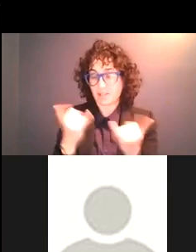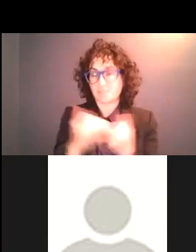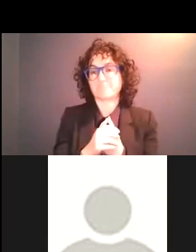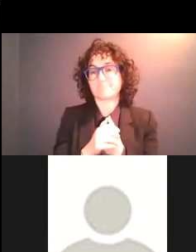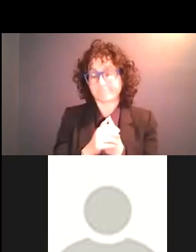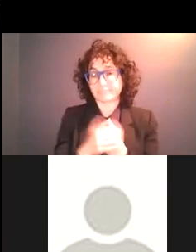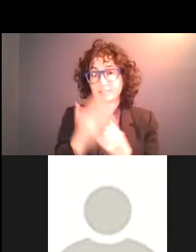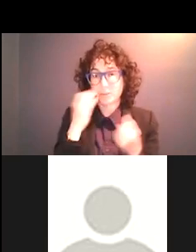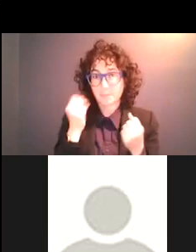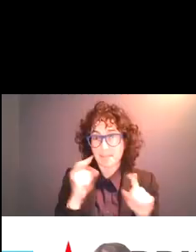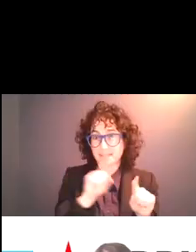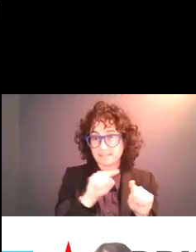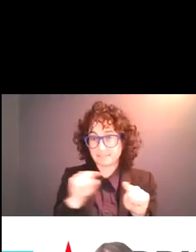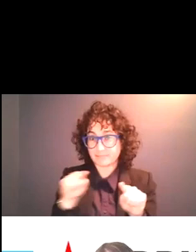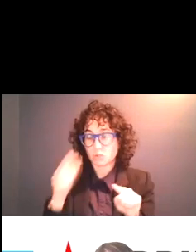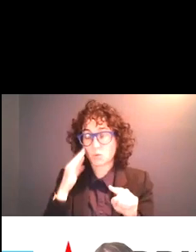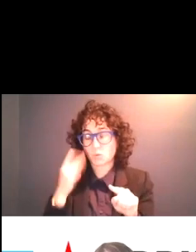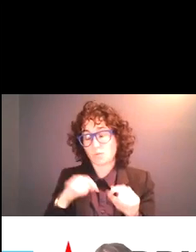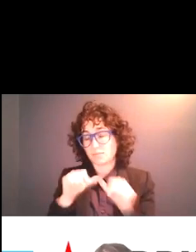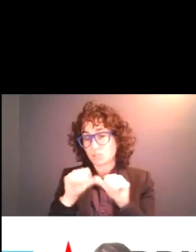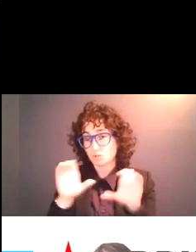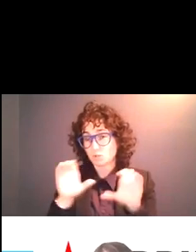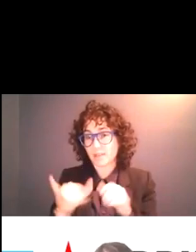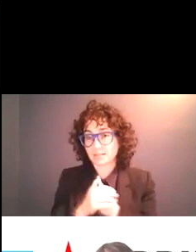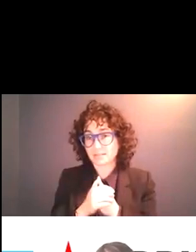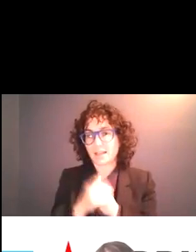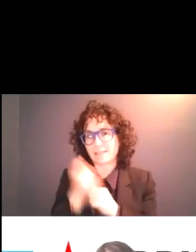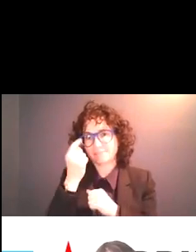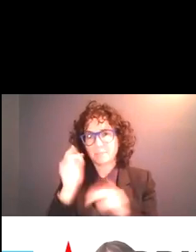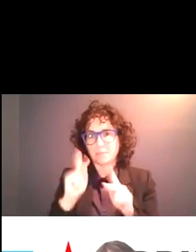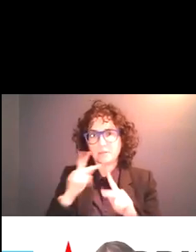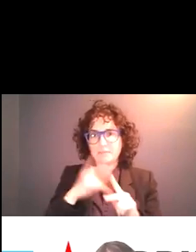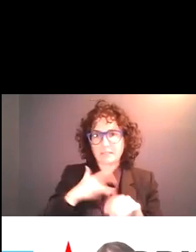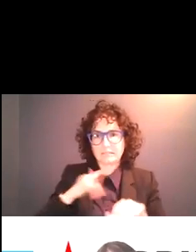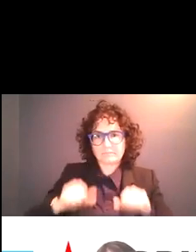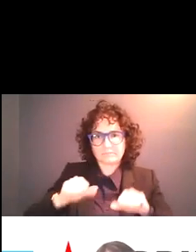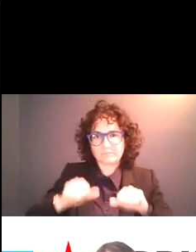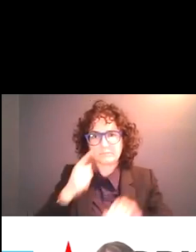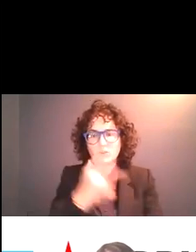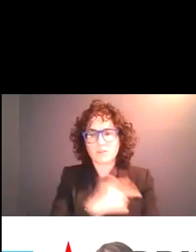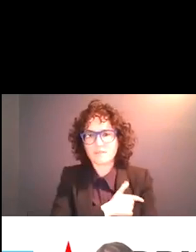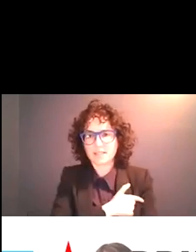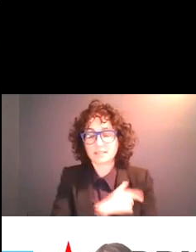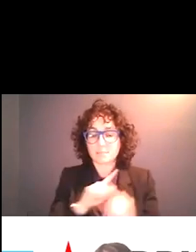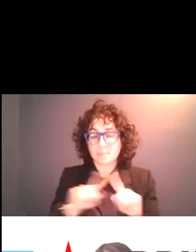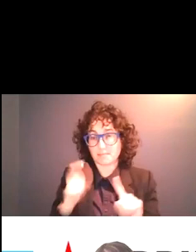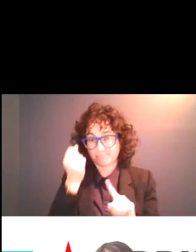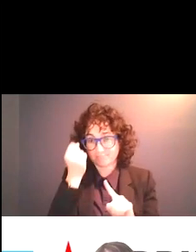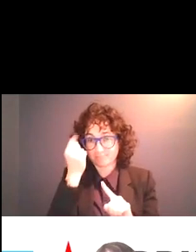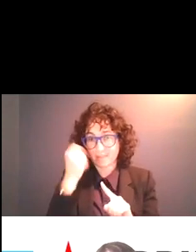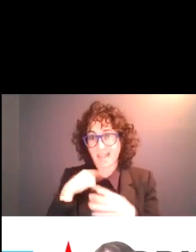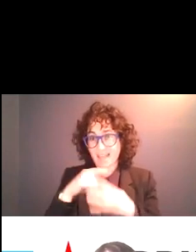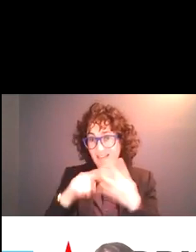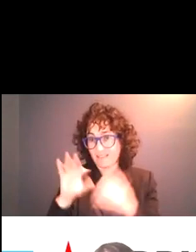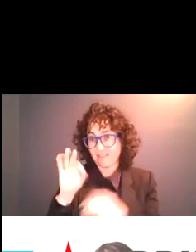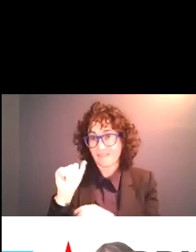members, and we continue to do. Hesitancy is a big problem to get vaccination. But here are the facts that are so necessary